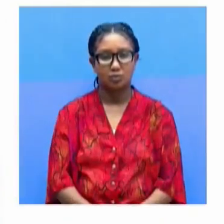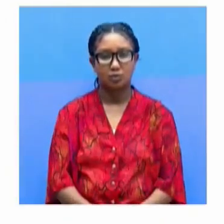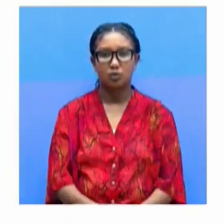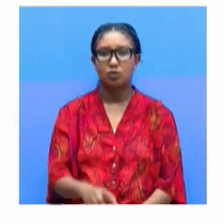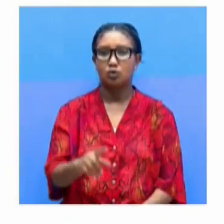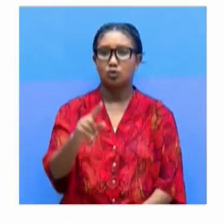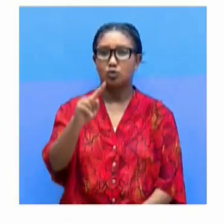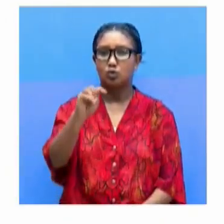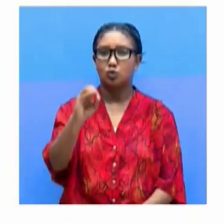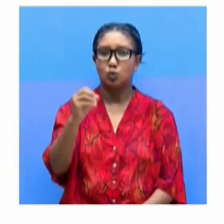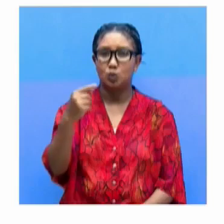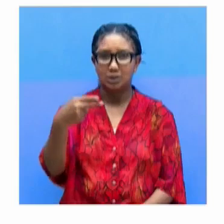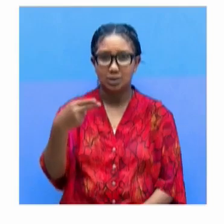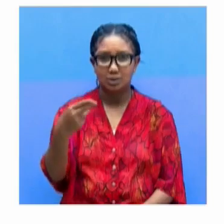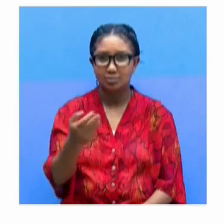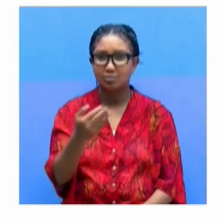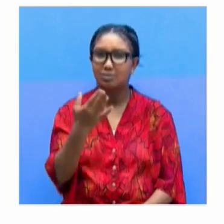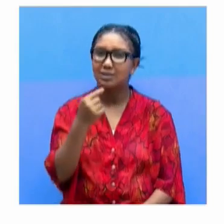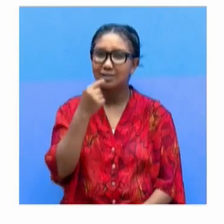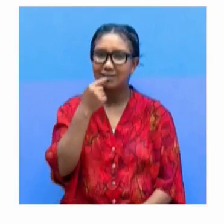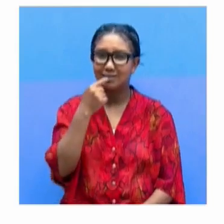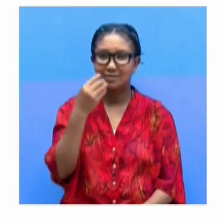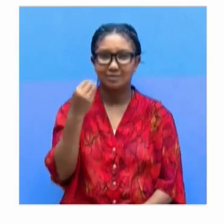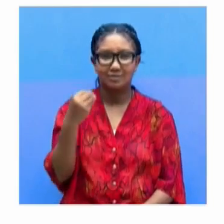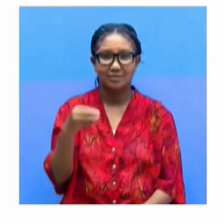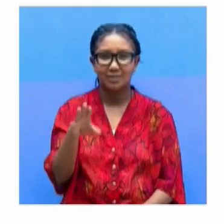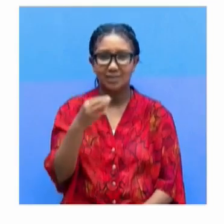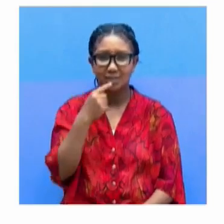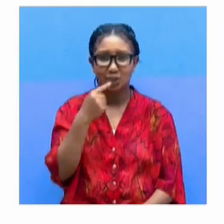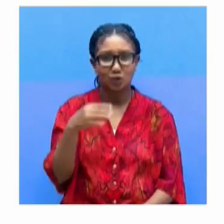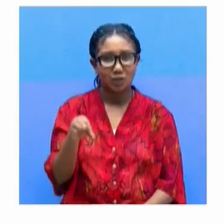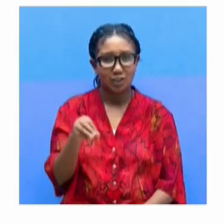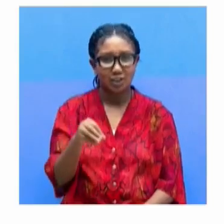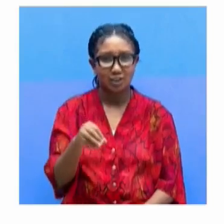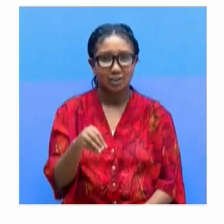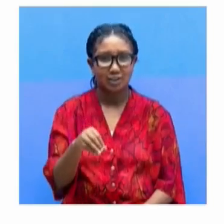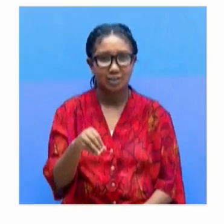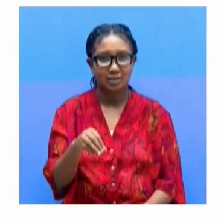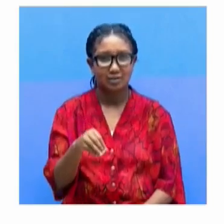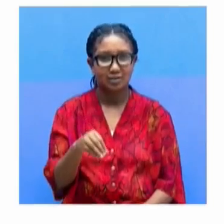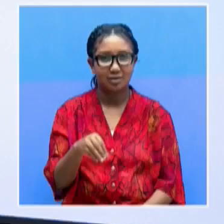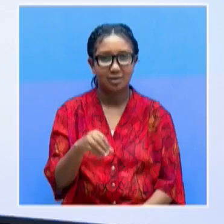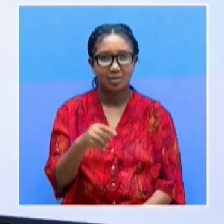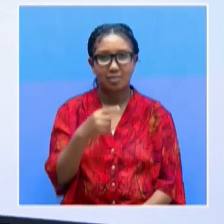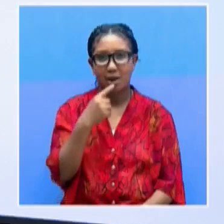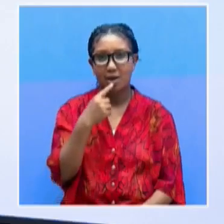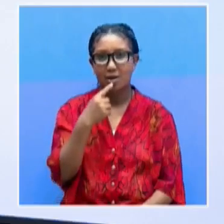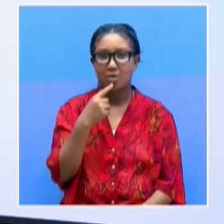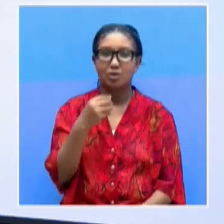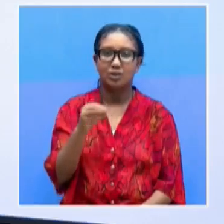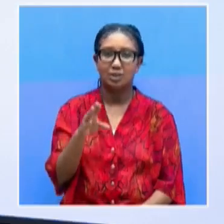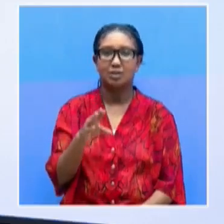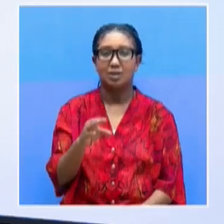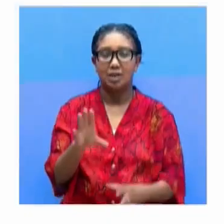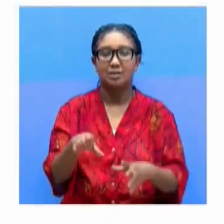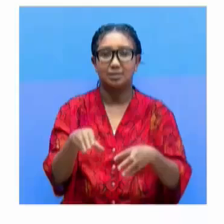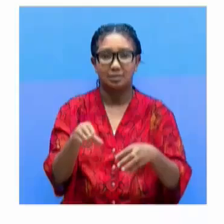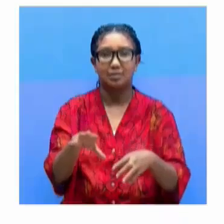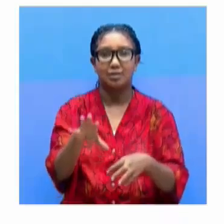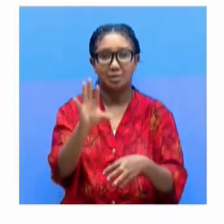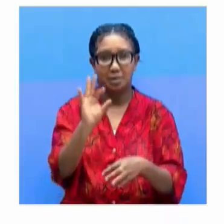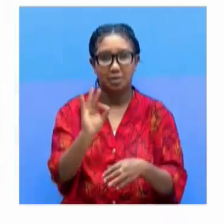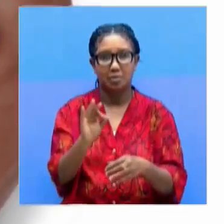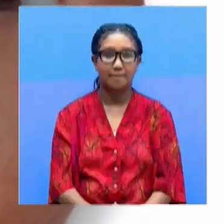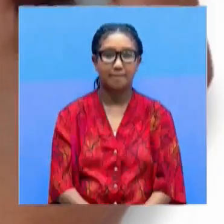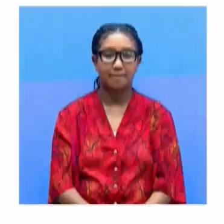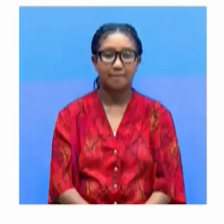This is a common experience of you. Yes? Yeah, my lost tooth. Now, let's get on the